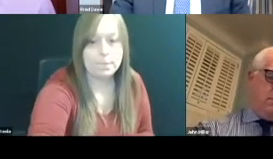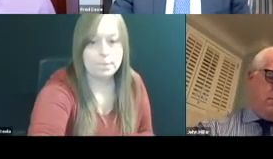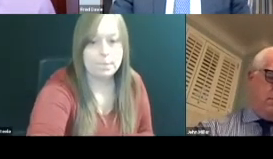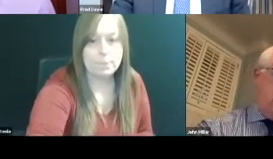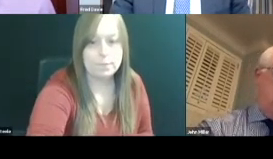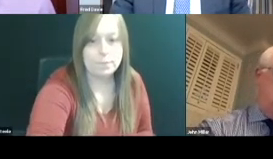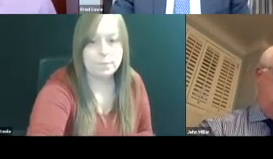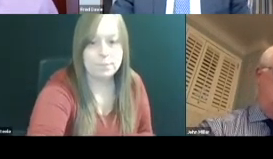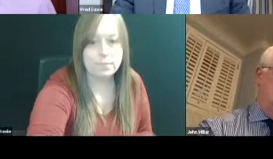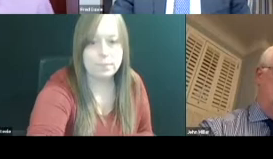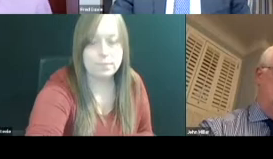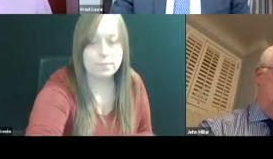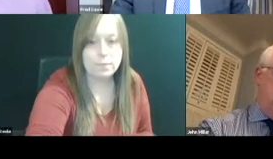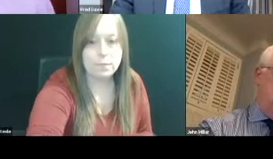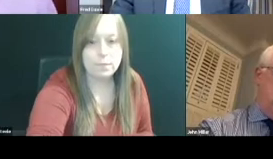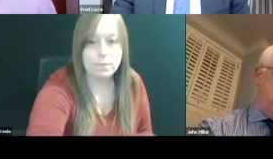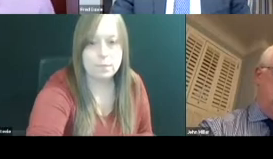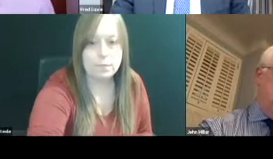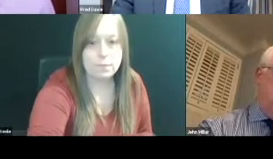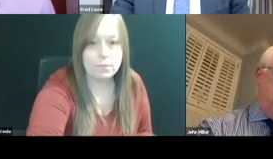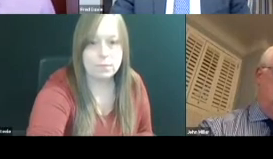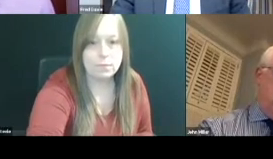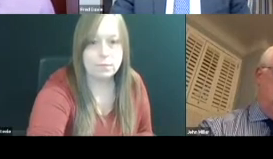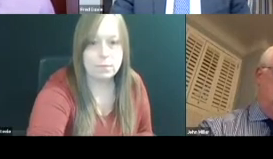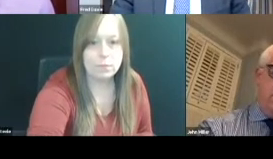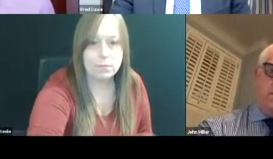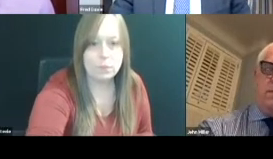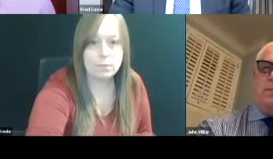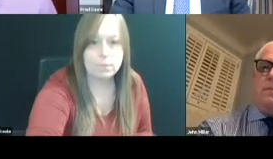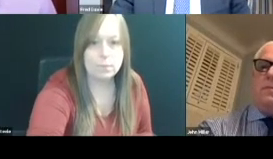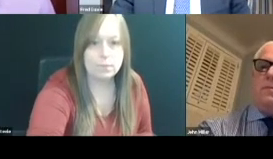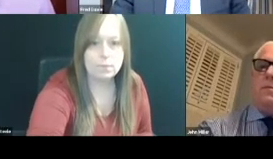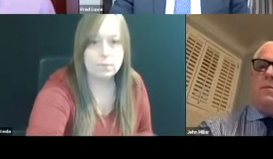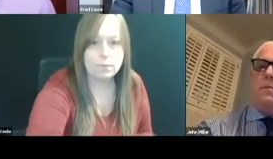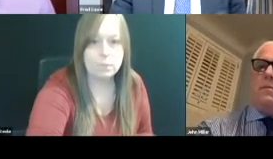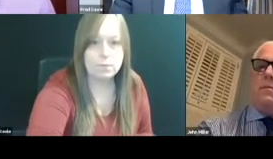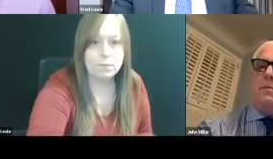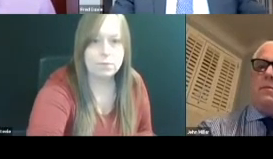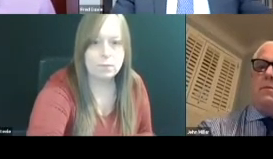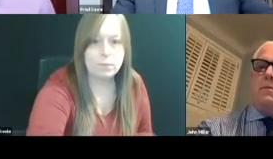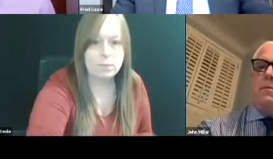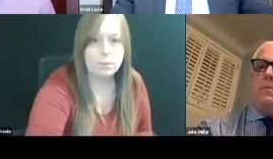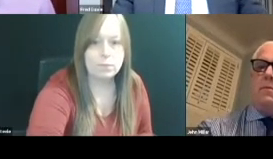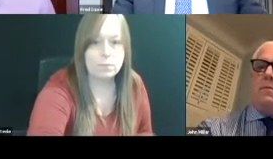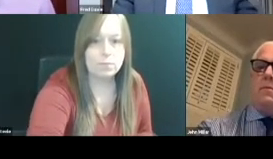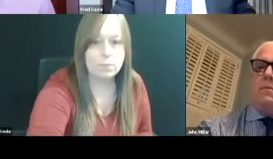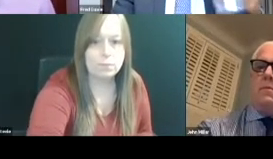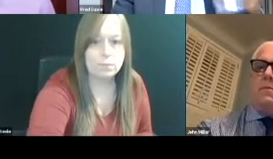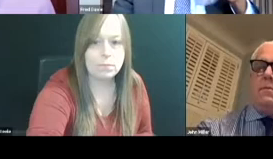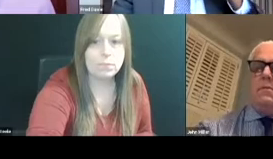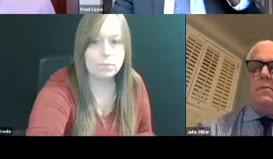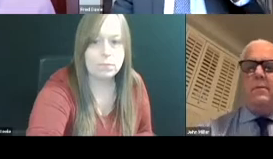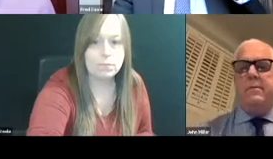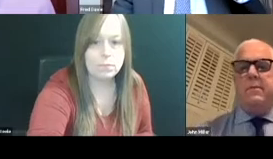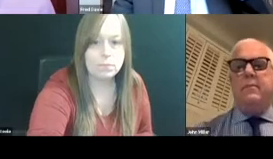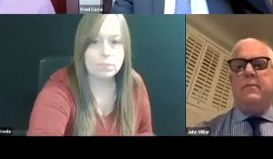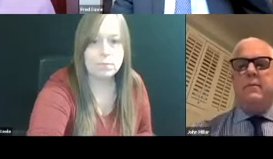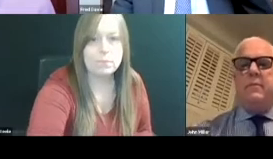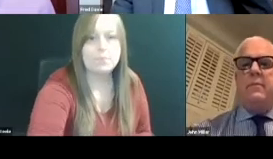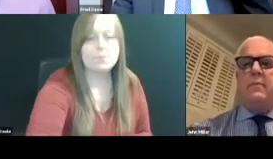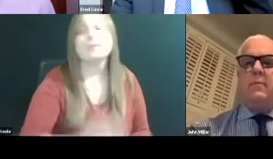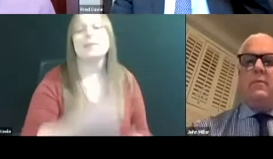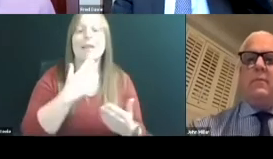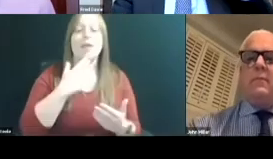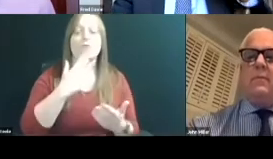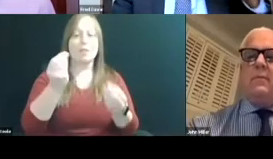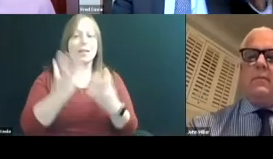Thank you, Ben. And just want to say good morning again. Thank you to Betsy, Melanie, and to yourself, all of our great friends